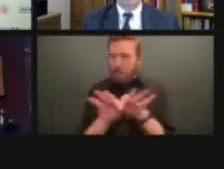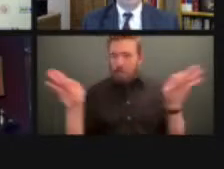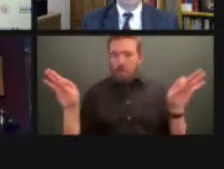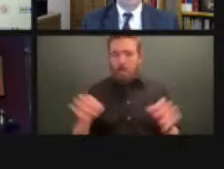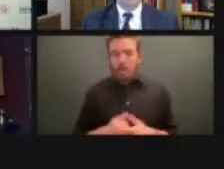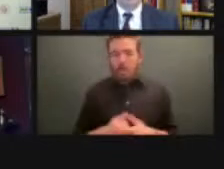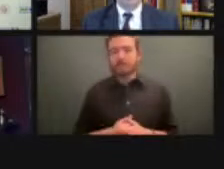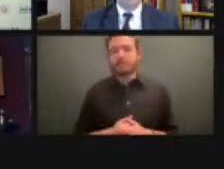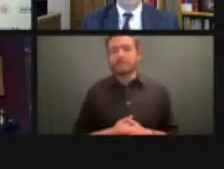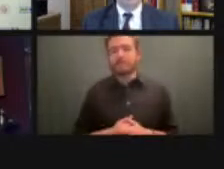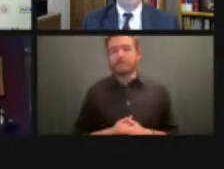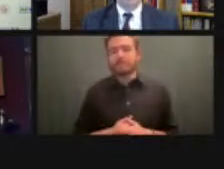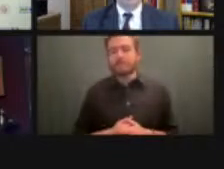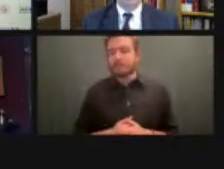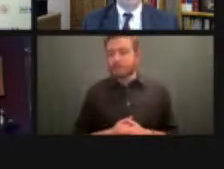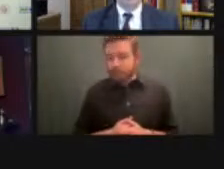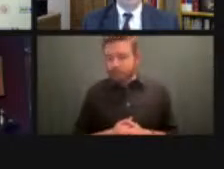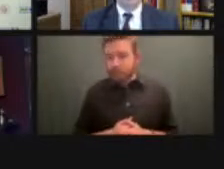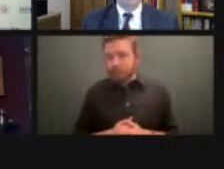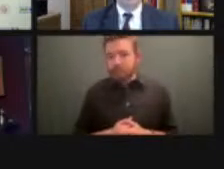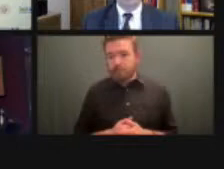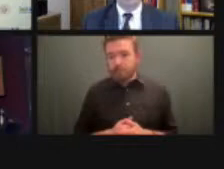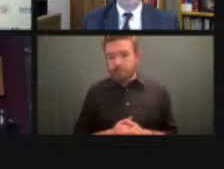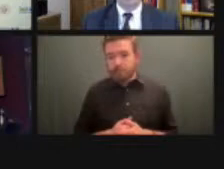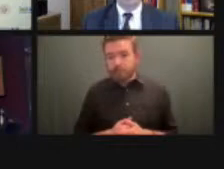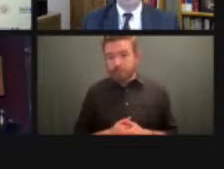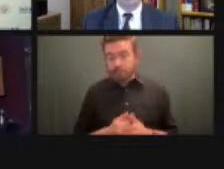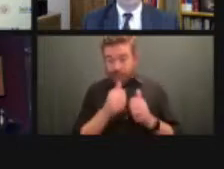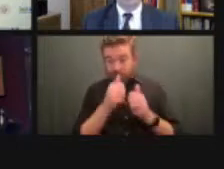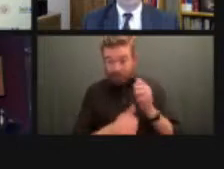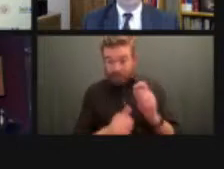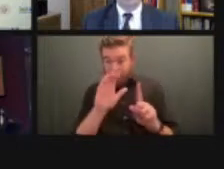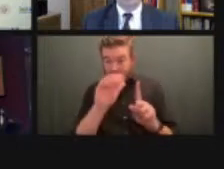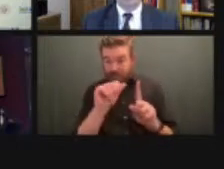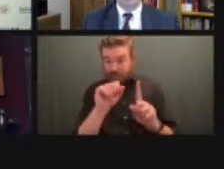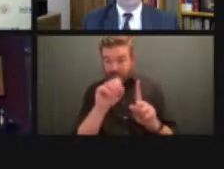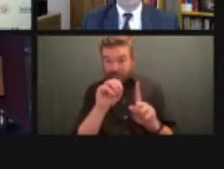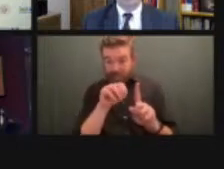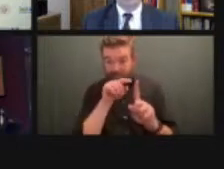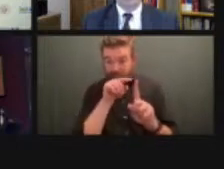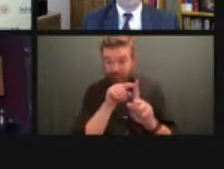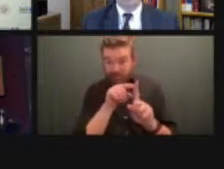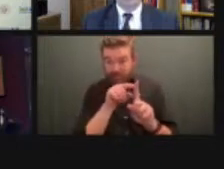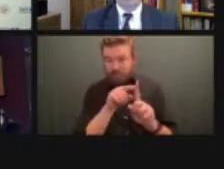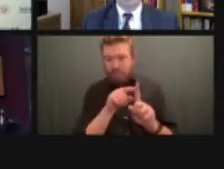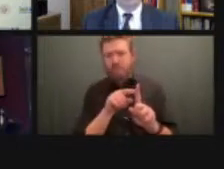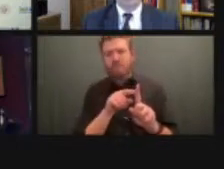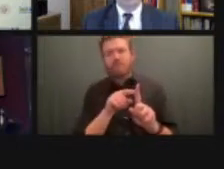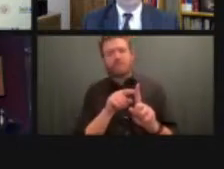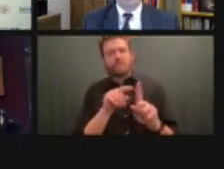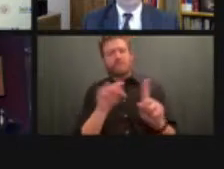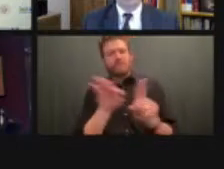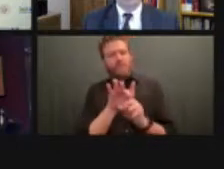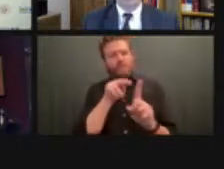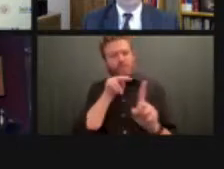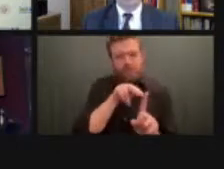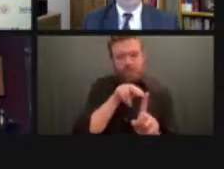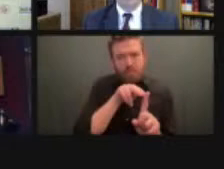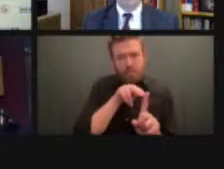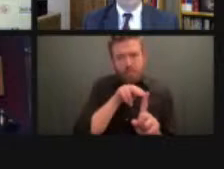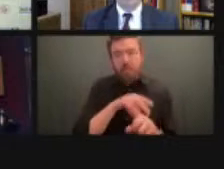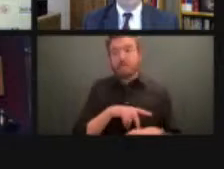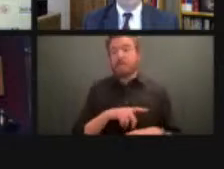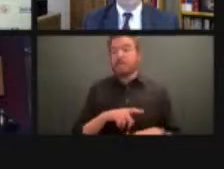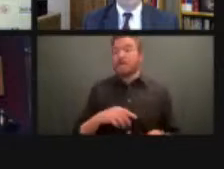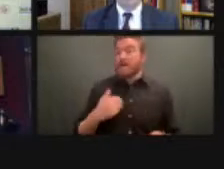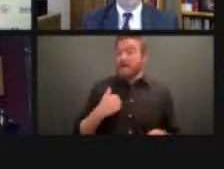take with deadly seriousness, in the state, we have more than 1.4 million students and